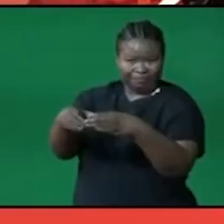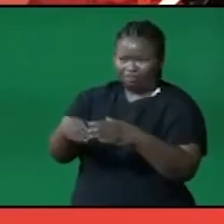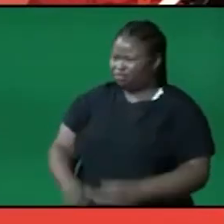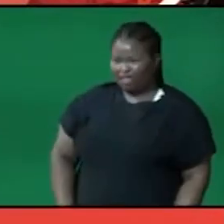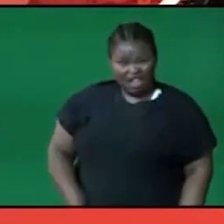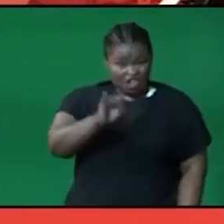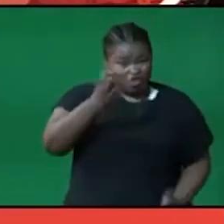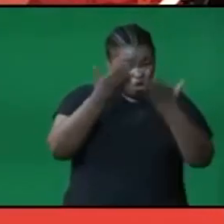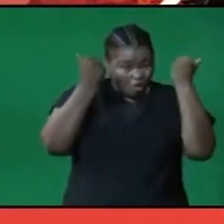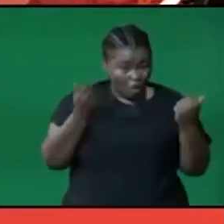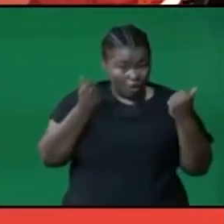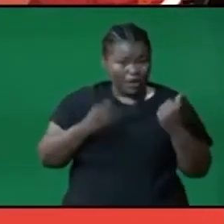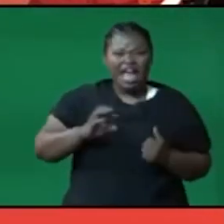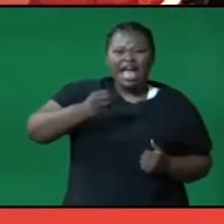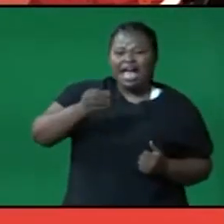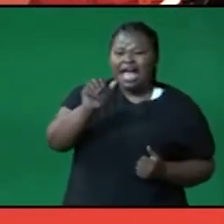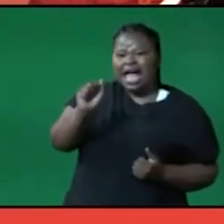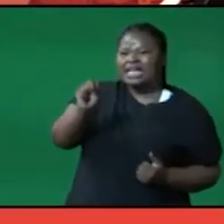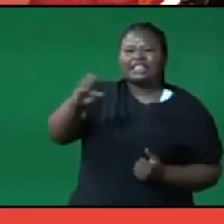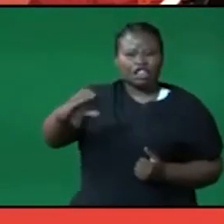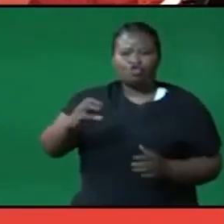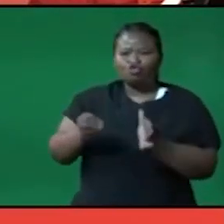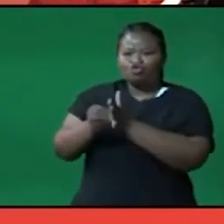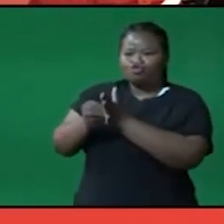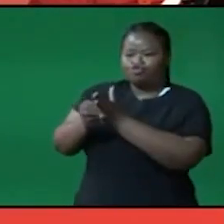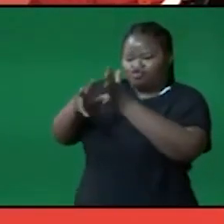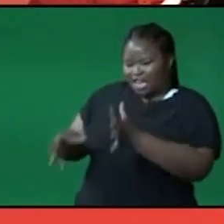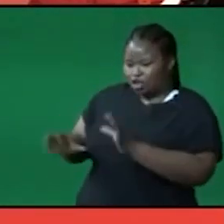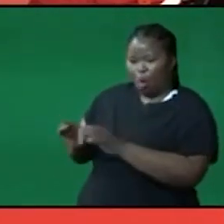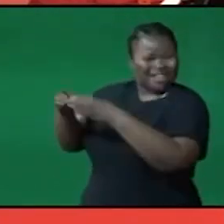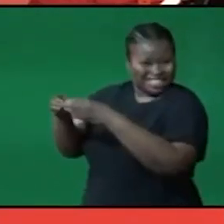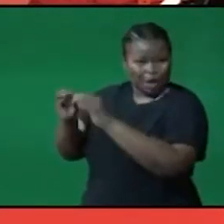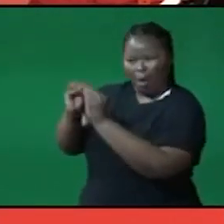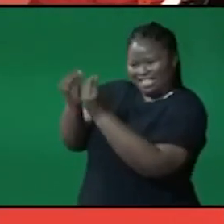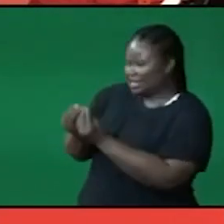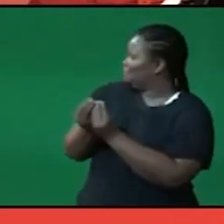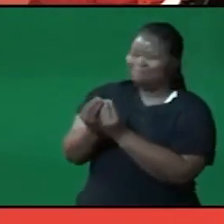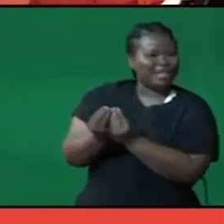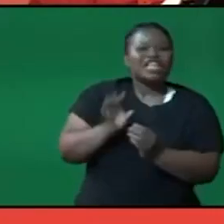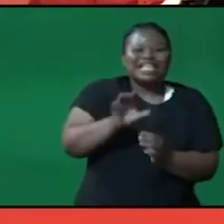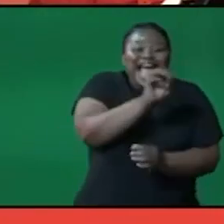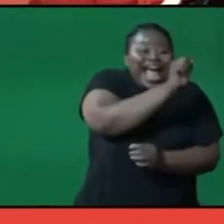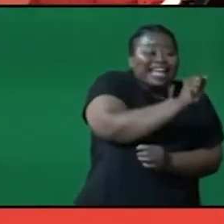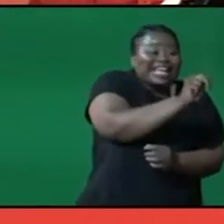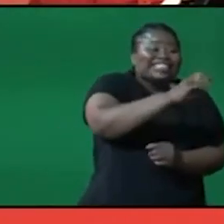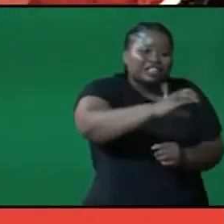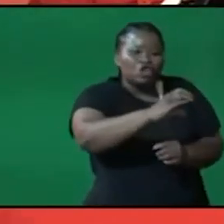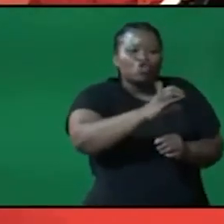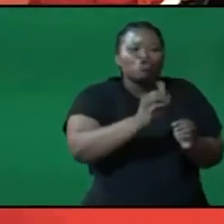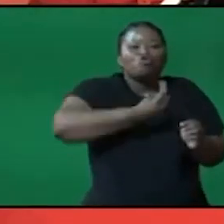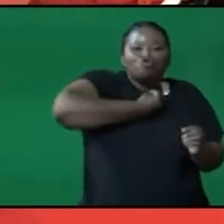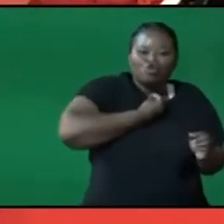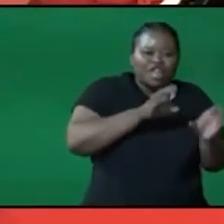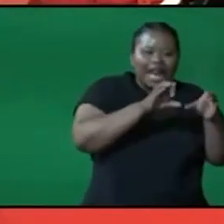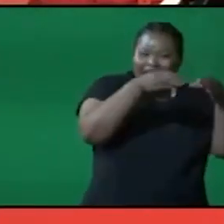If you don't know, there is no ANC student organization. It's ANC Youth League. SASCO